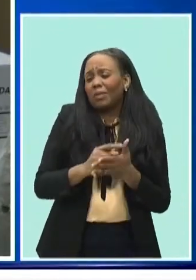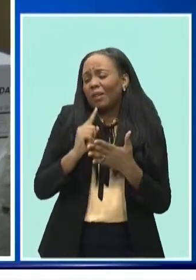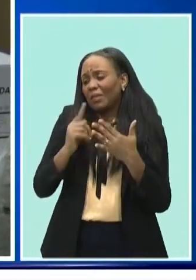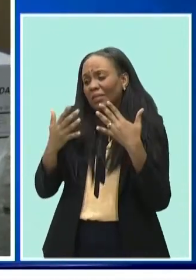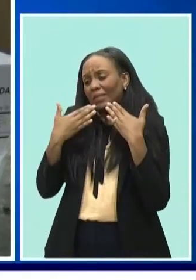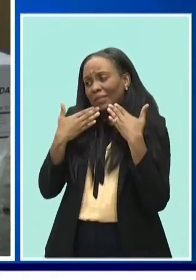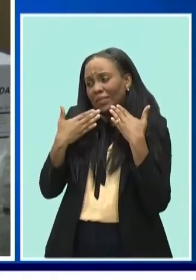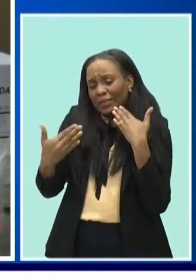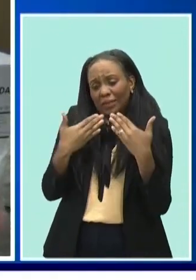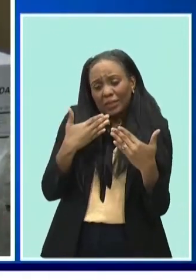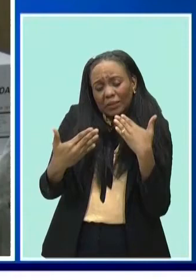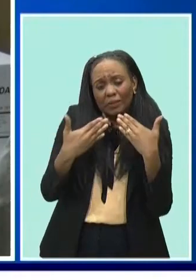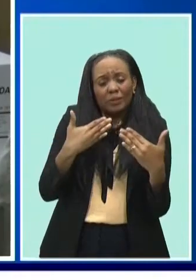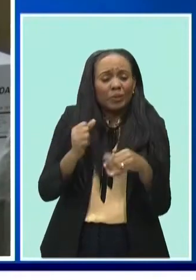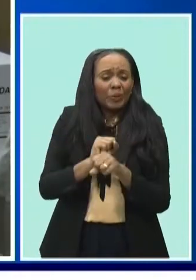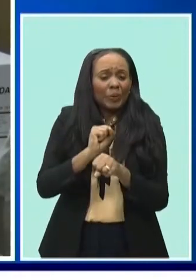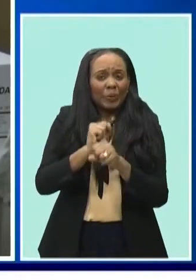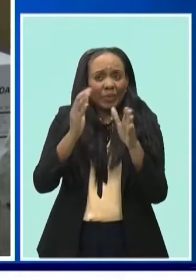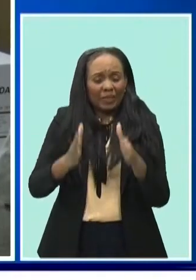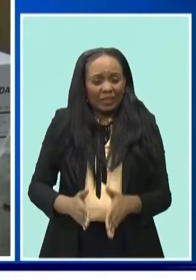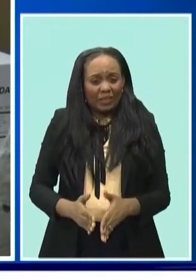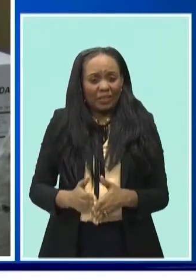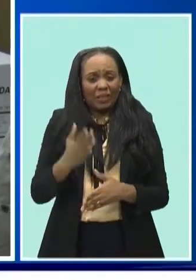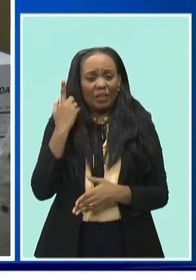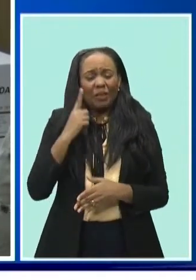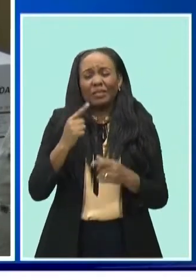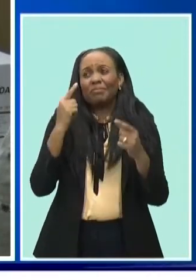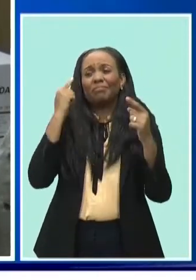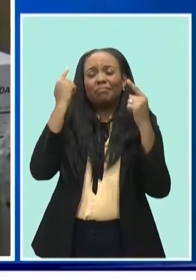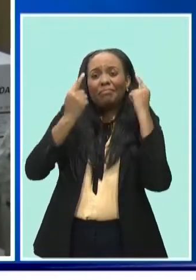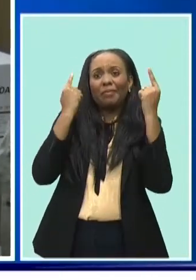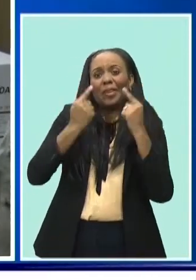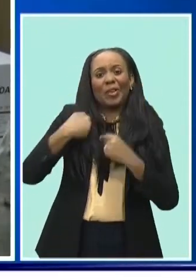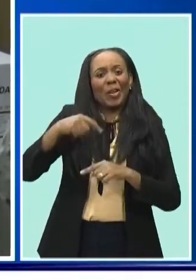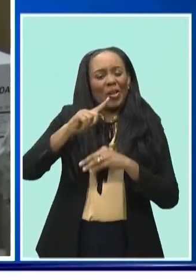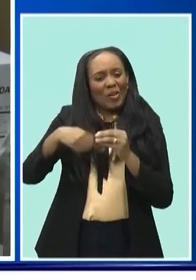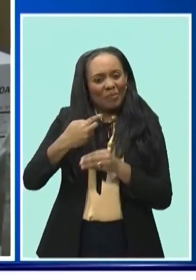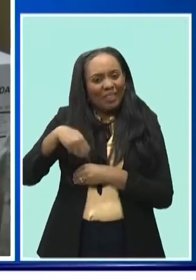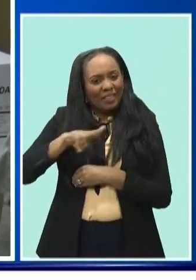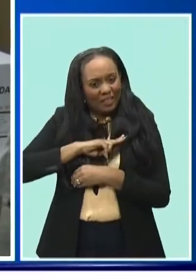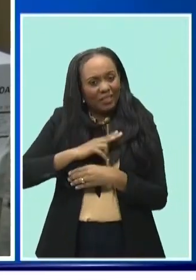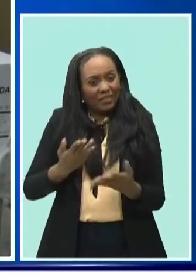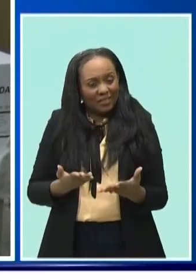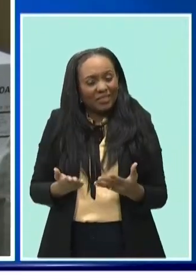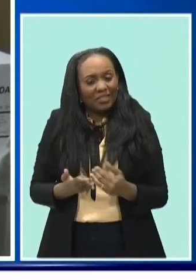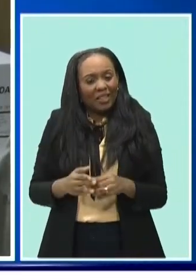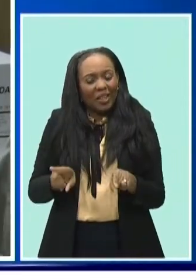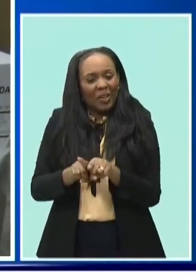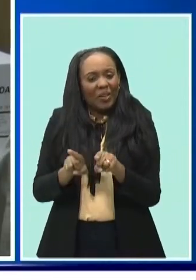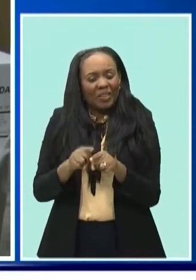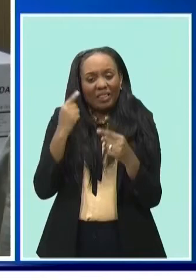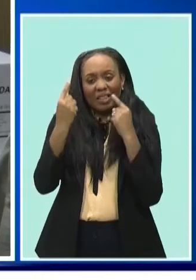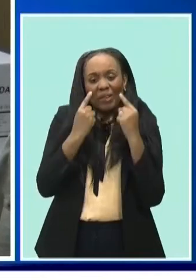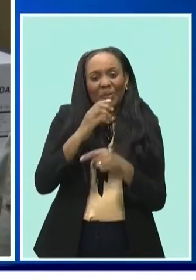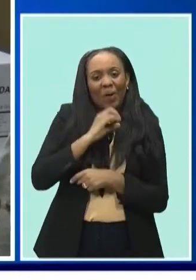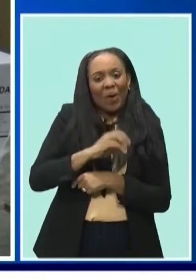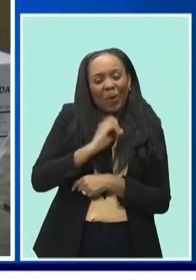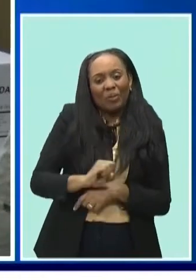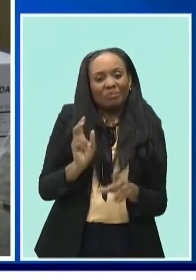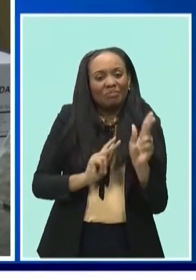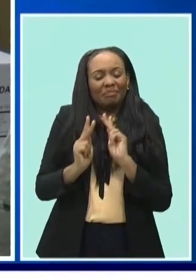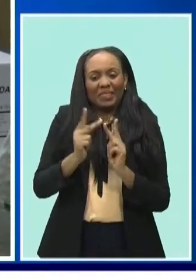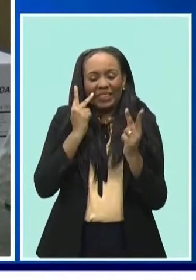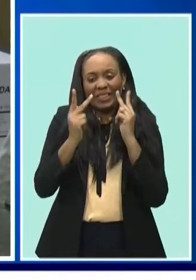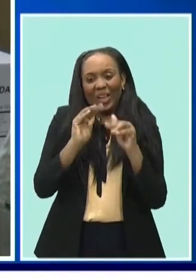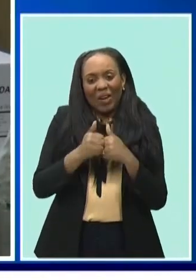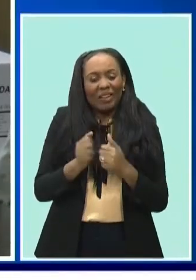thank these workers for their thinking of us as an institution, and also of our elderly clients, and looking to see how they